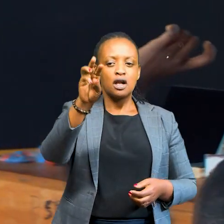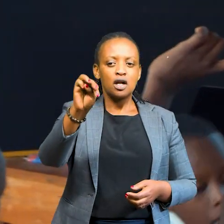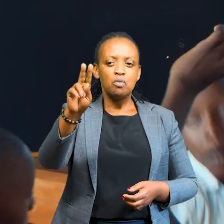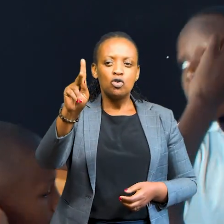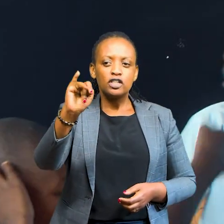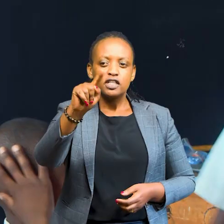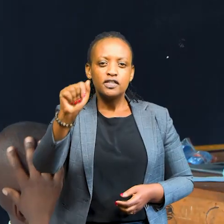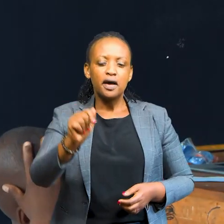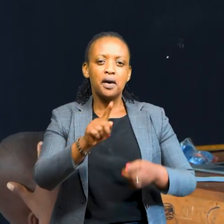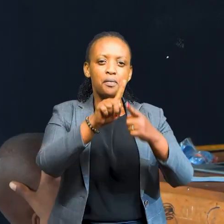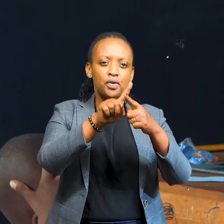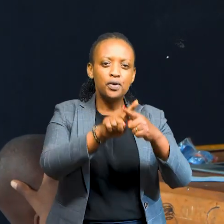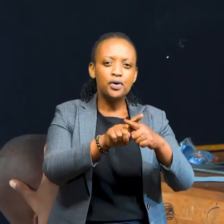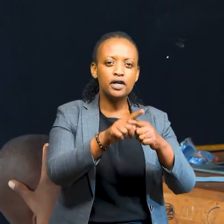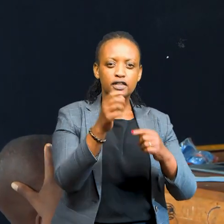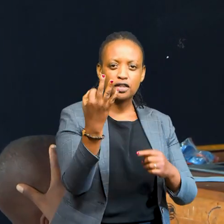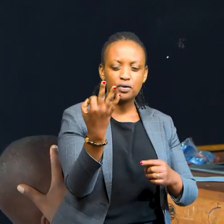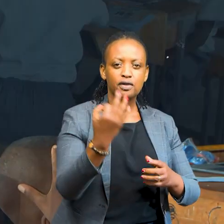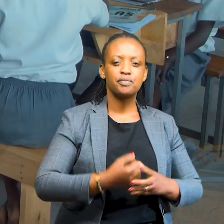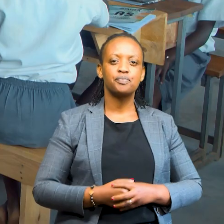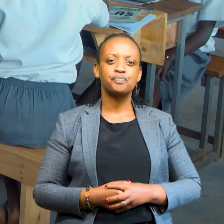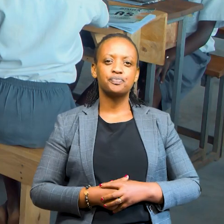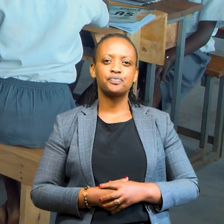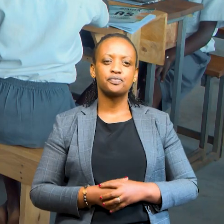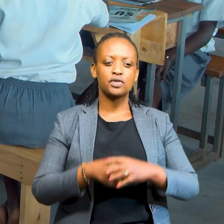Muchiza? Multiplication by 3.